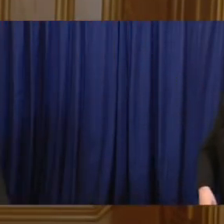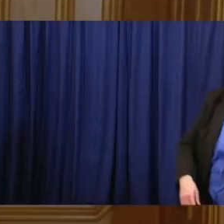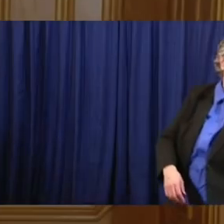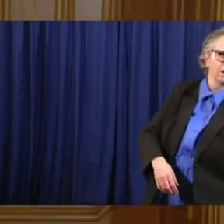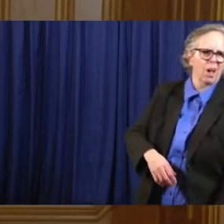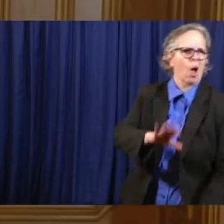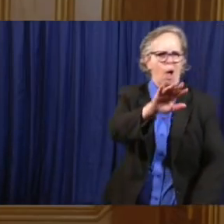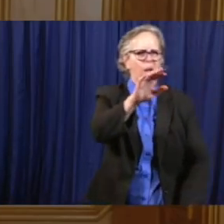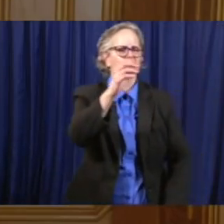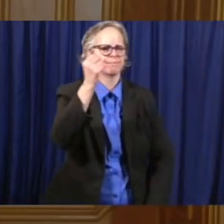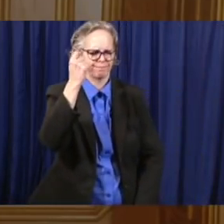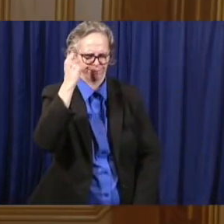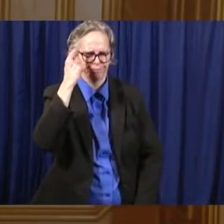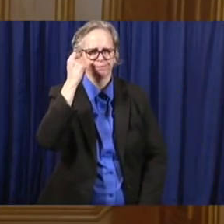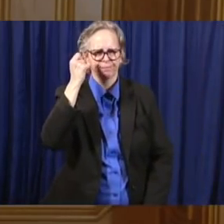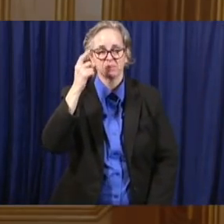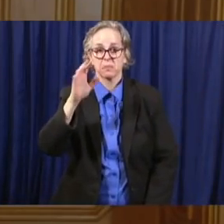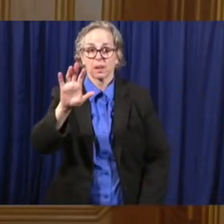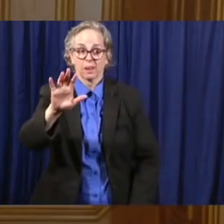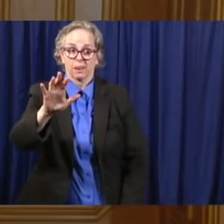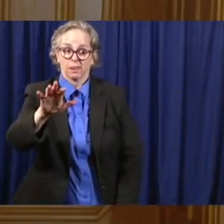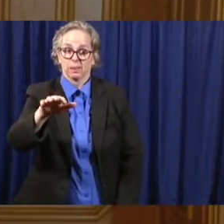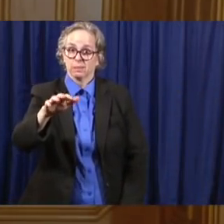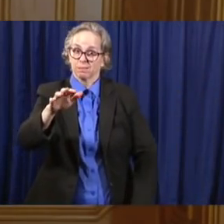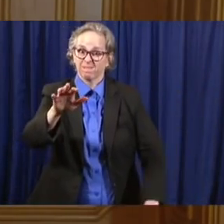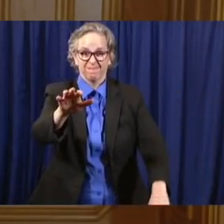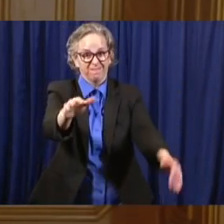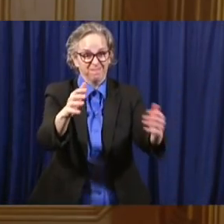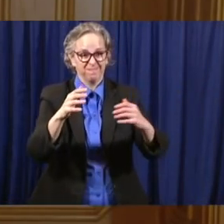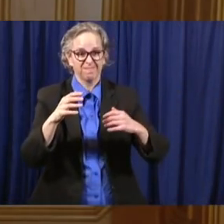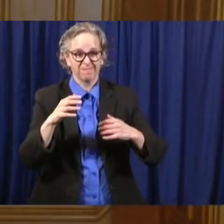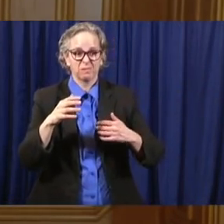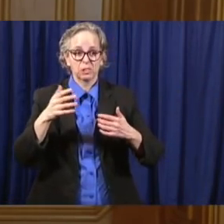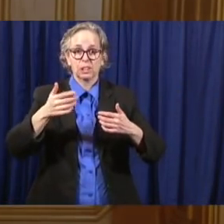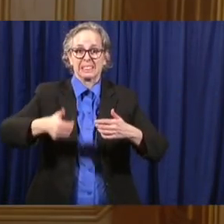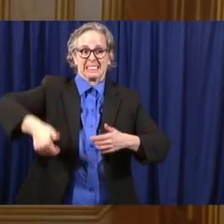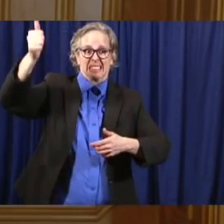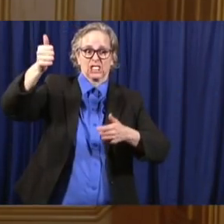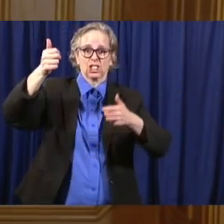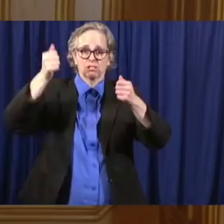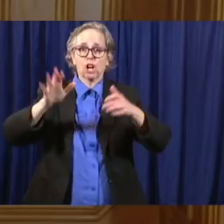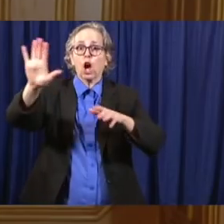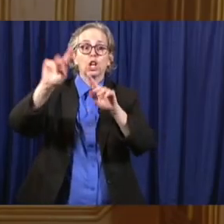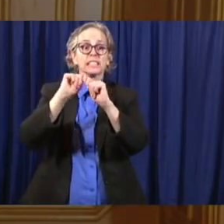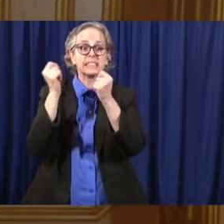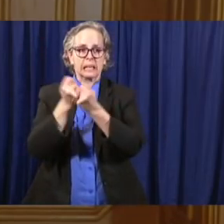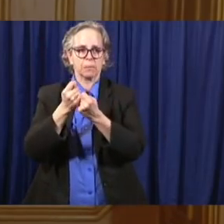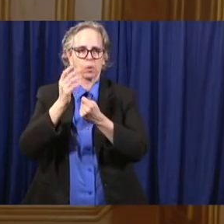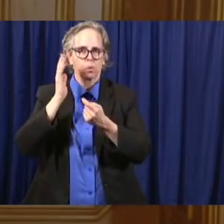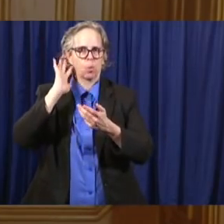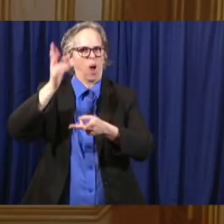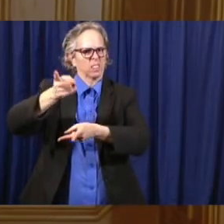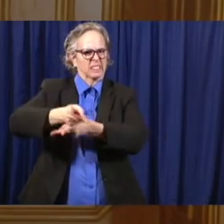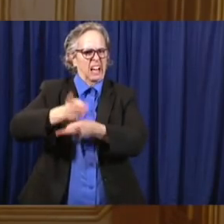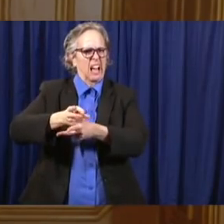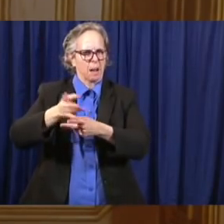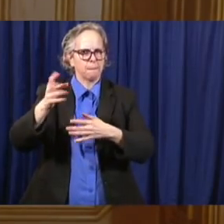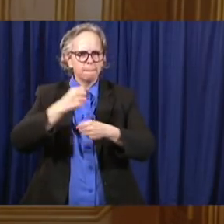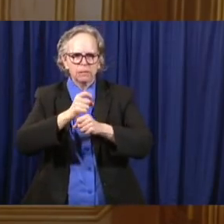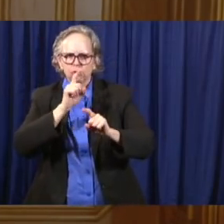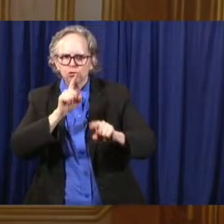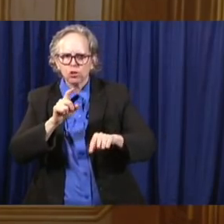something that the director and her team will ensure. We're not dumping anybody out.